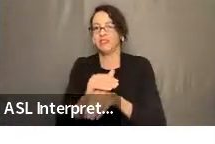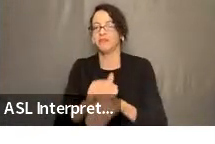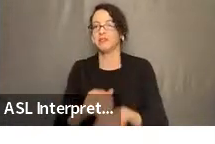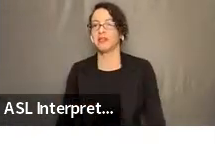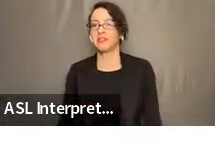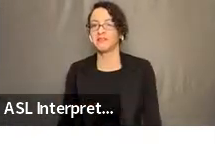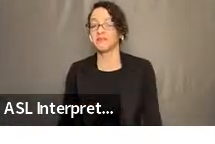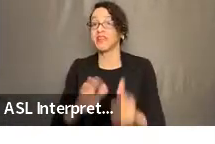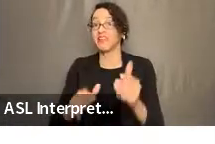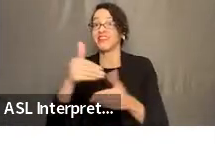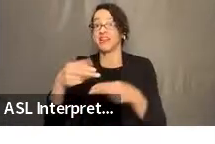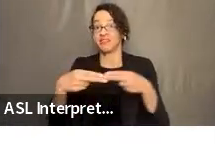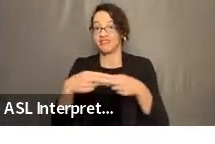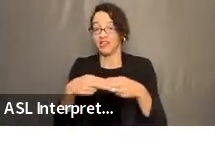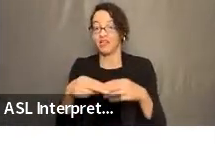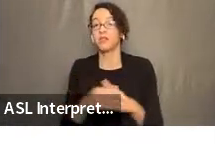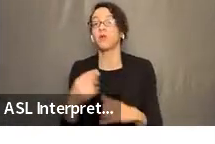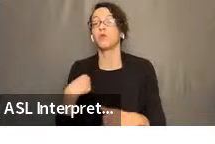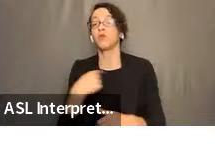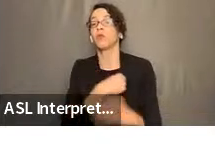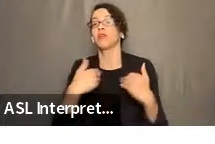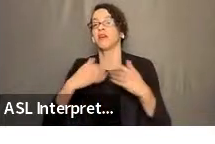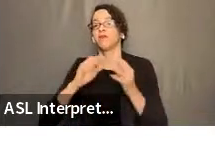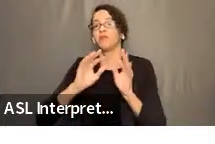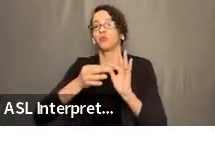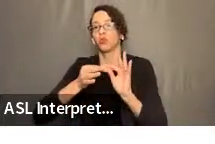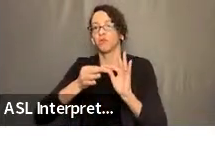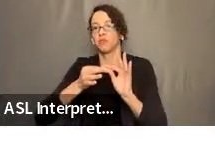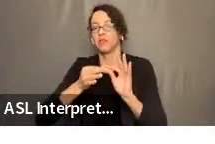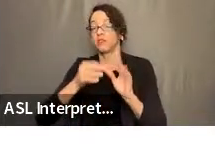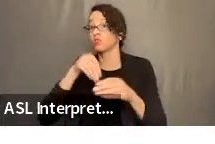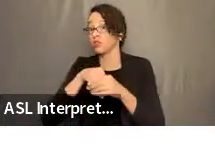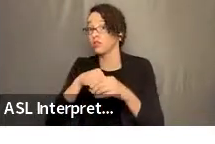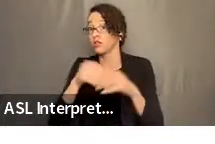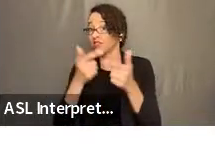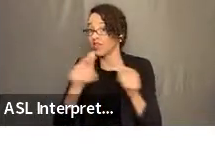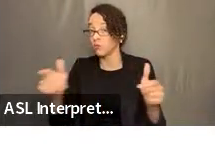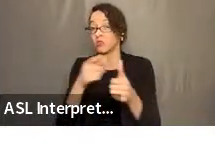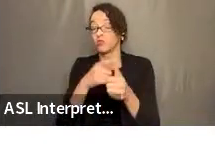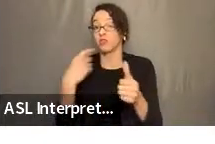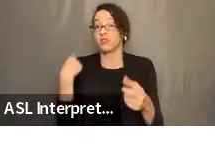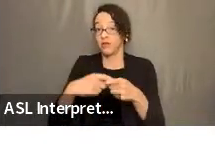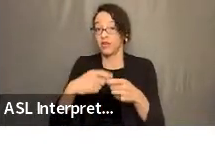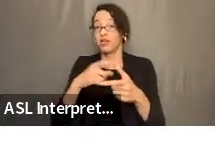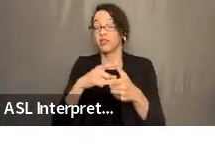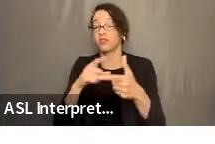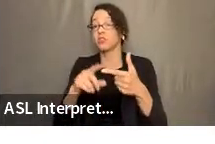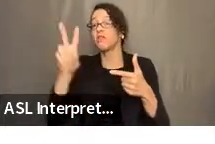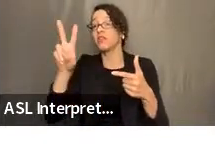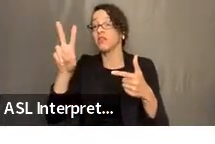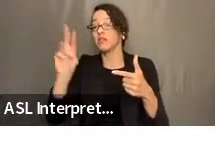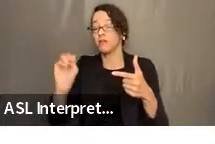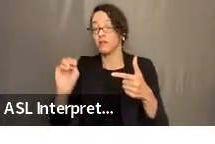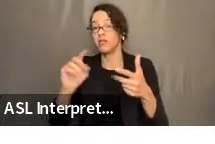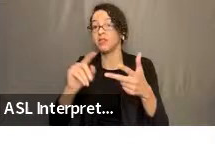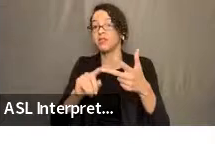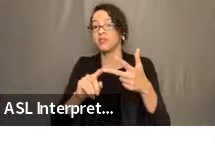We do have interpretation in Spanish, Vietnamese, and Cantonese.